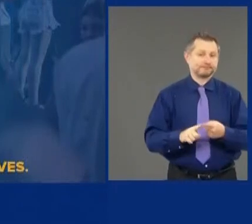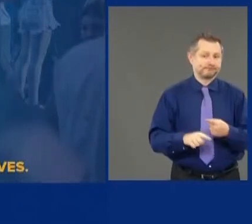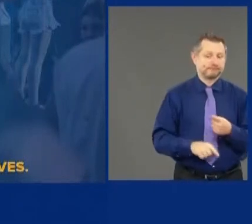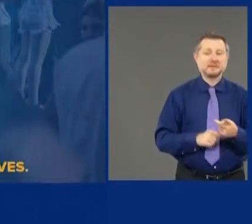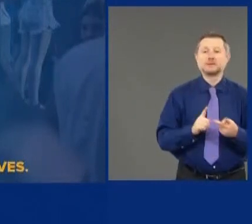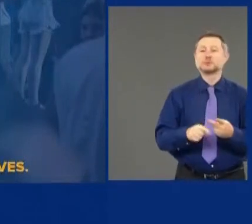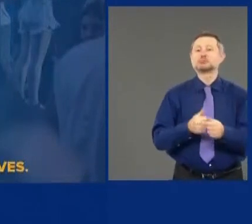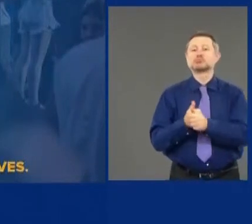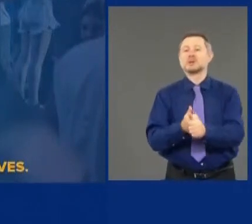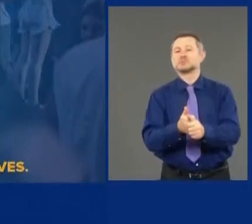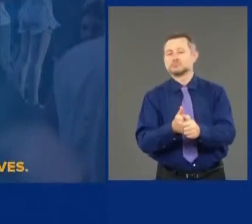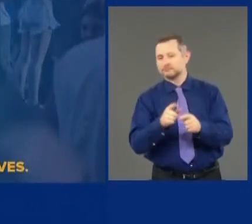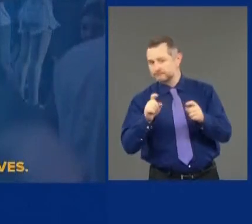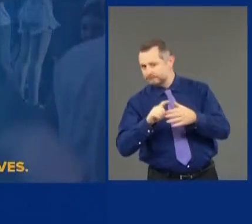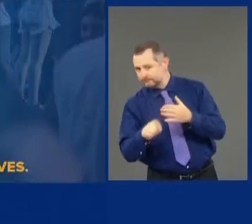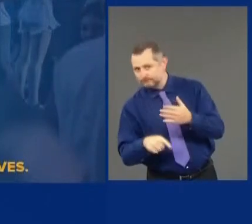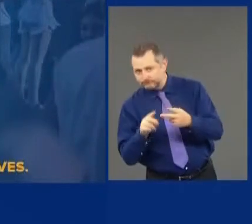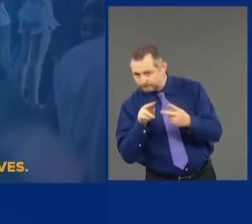tracing,